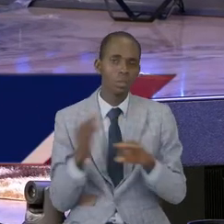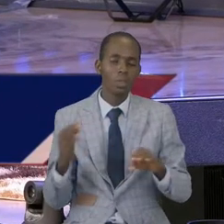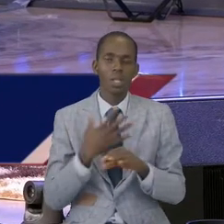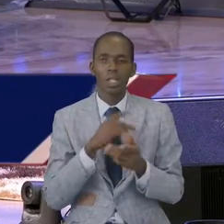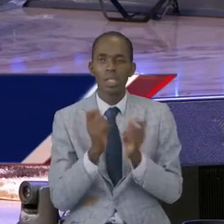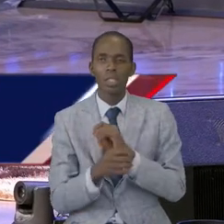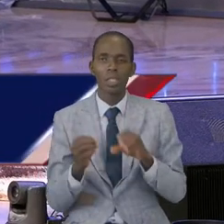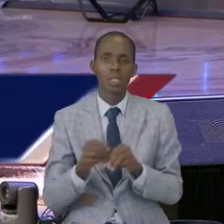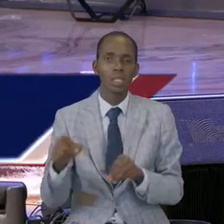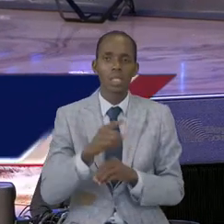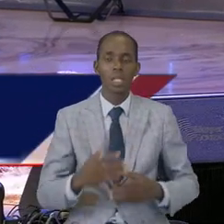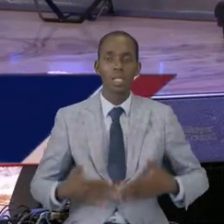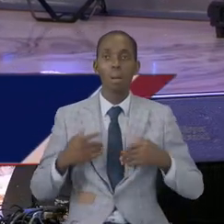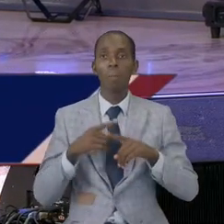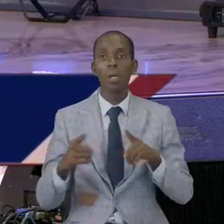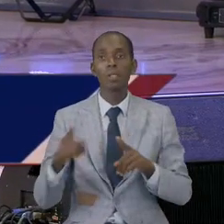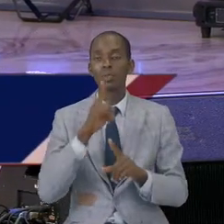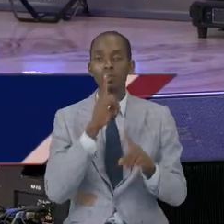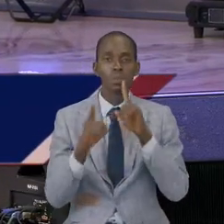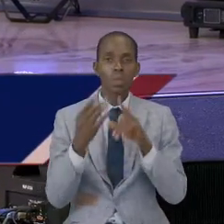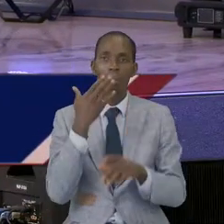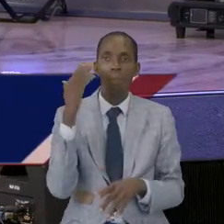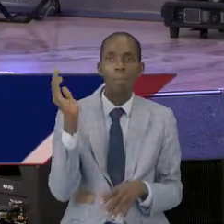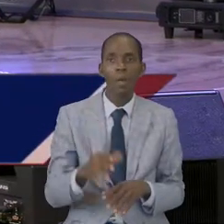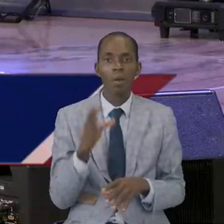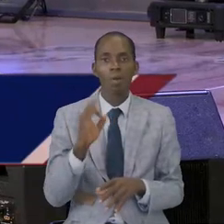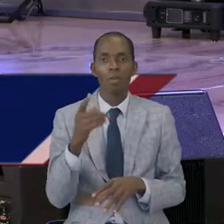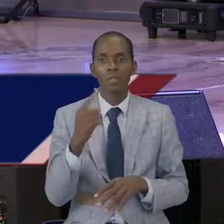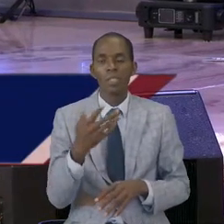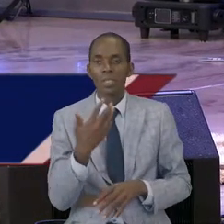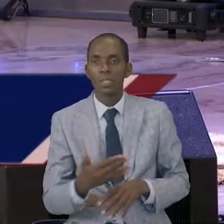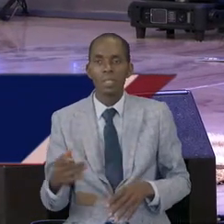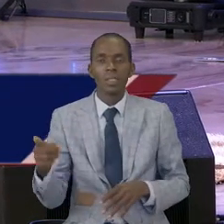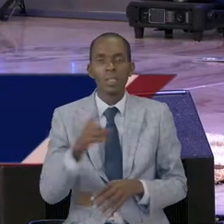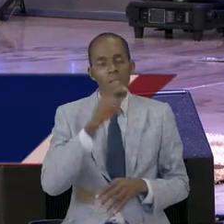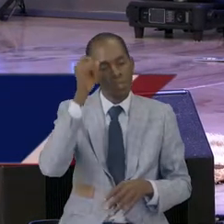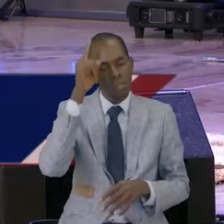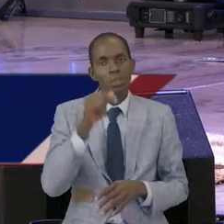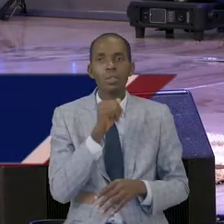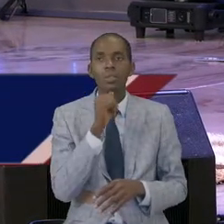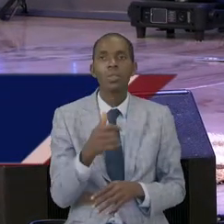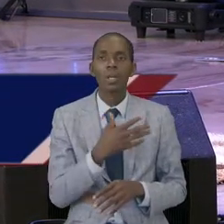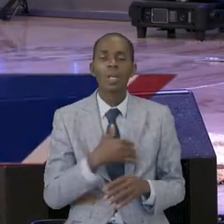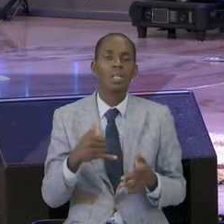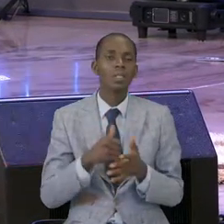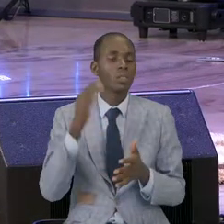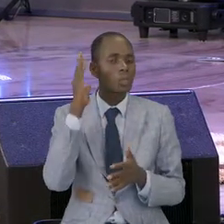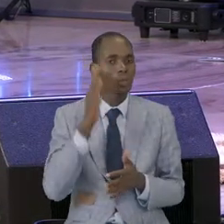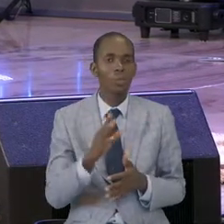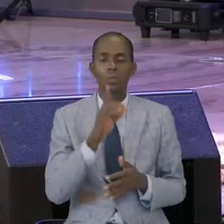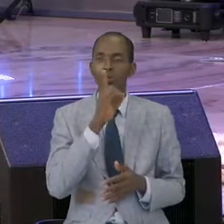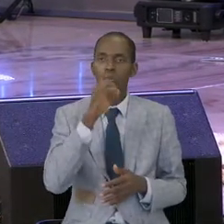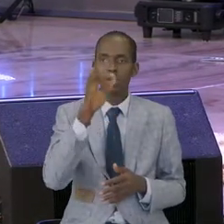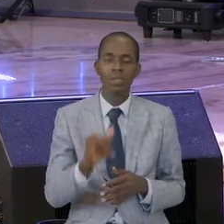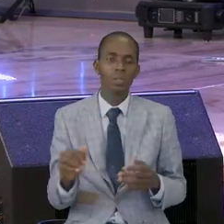their lives, they rather speak evil of the things they understand not, and they shall utterly